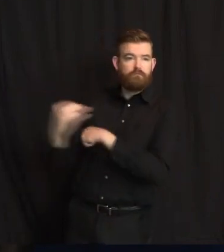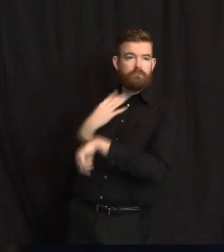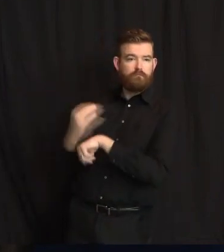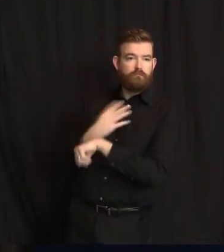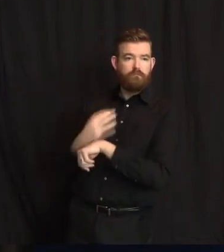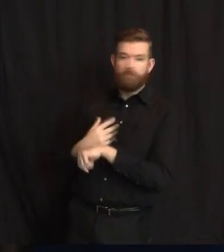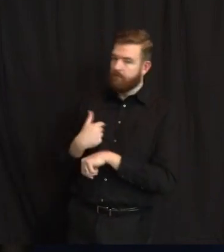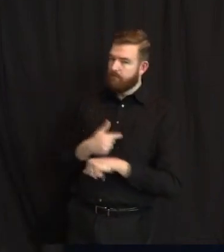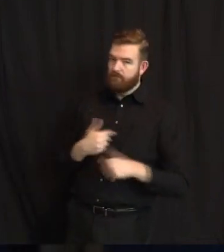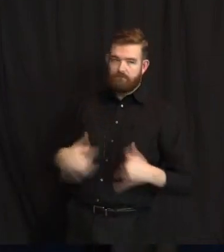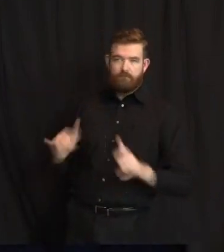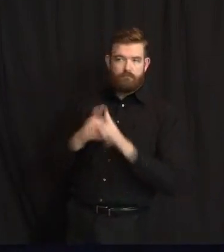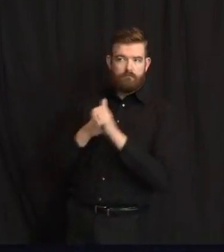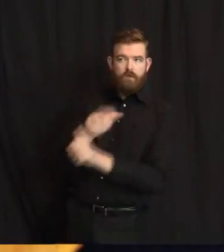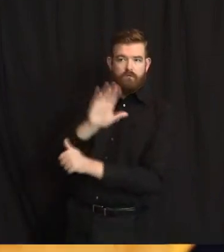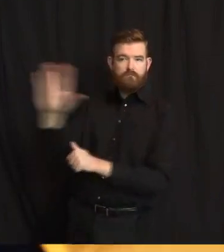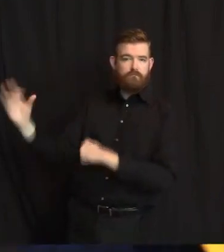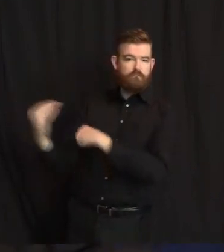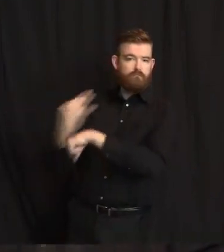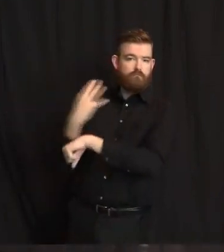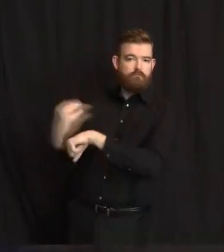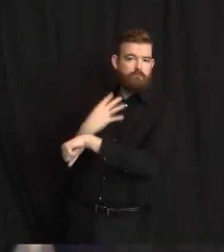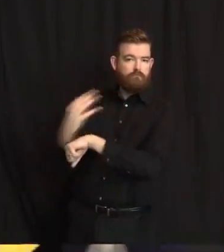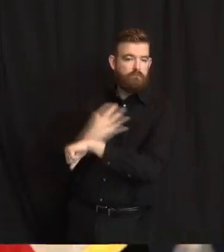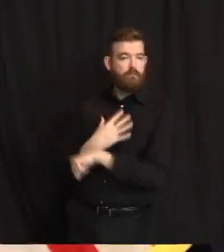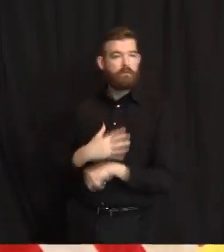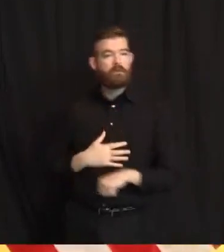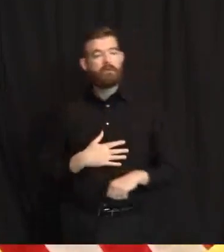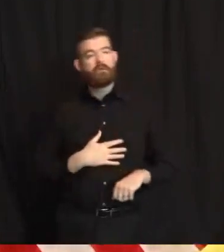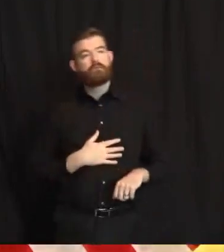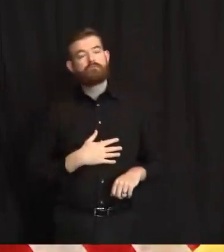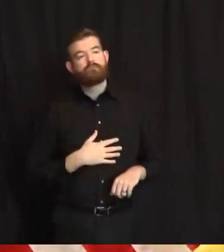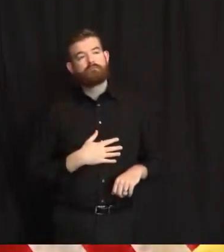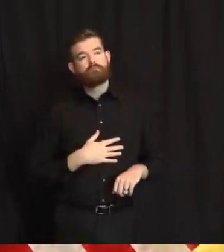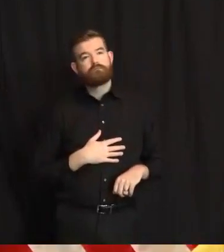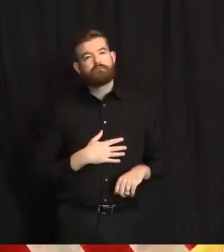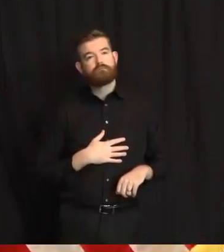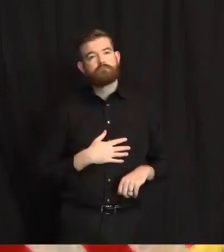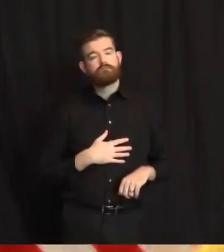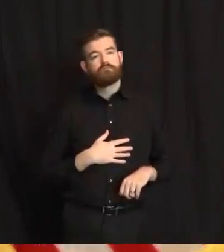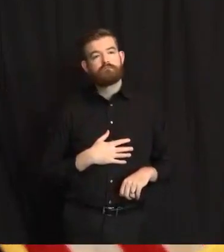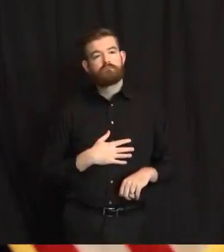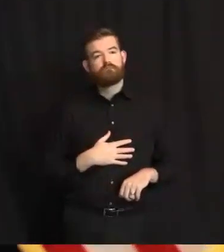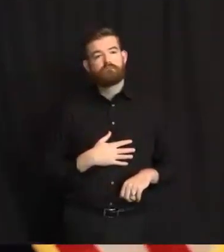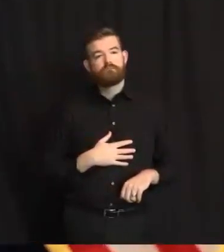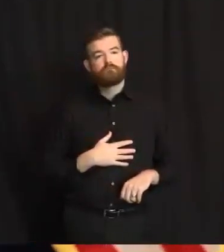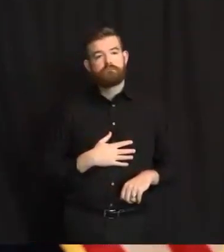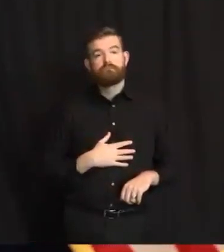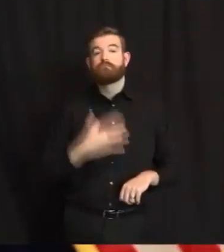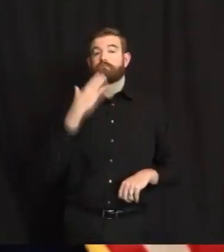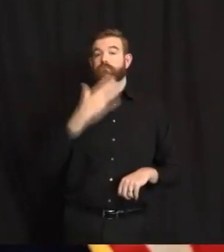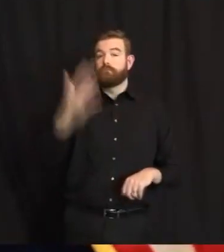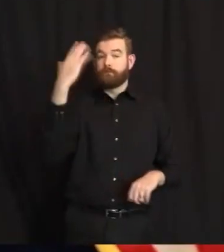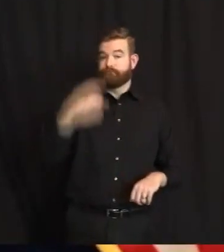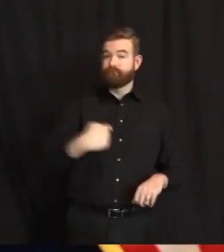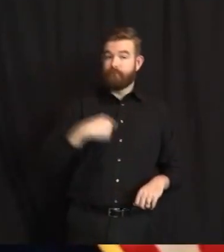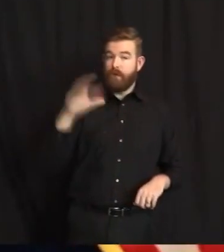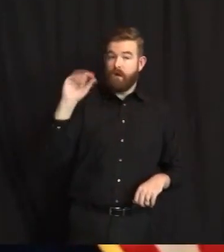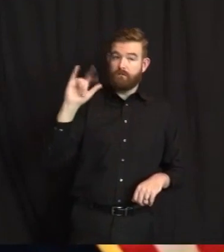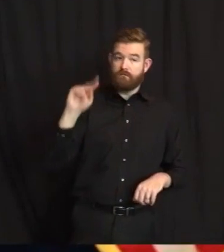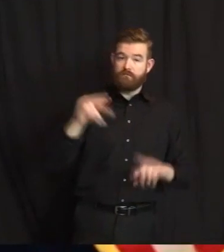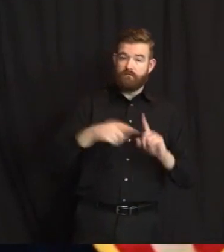Thank you, Marcus. Ma'am, good afternoon, or good morning. Good morning, Governor. This is Colleen O'Day from New Jersey Spotlight. I'm going to ask